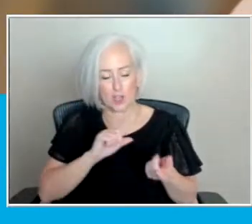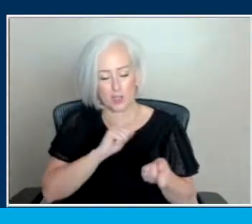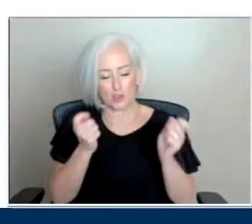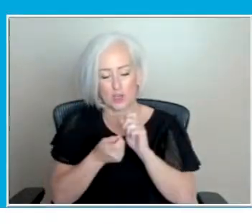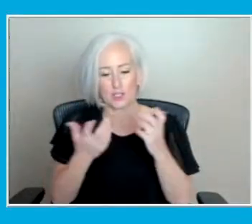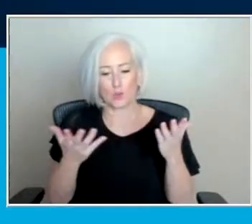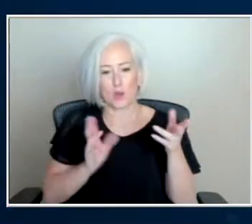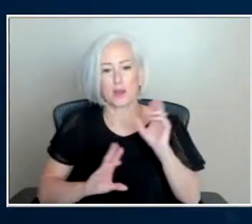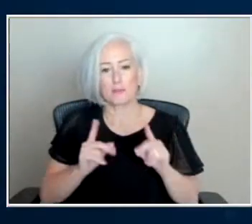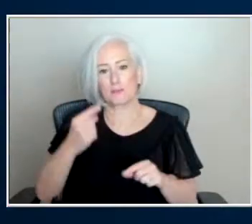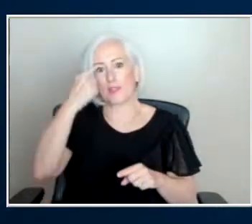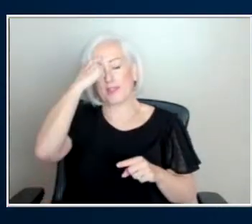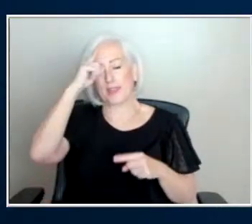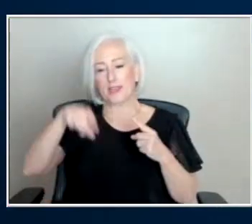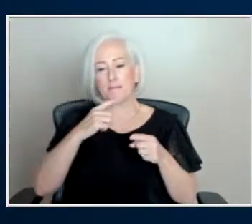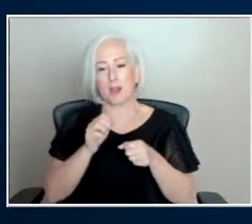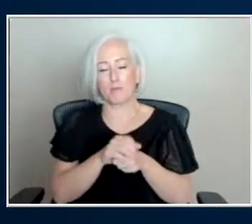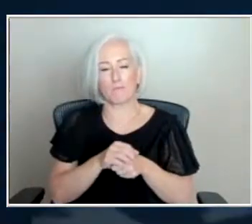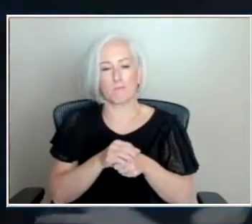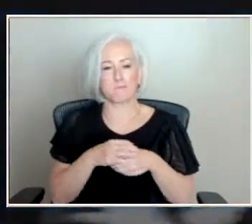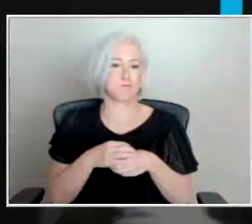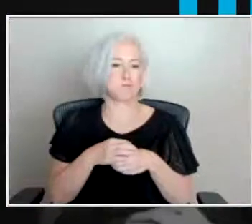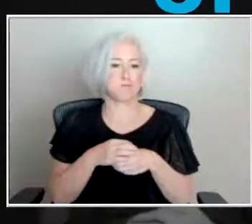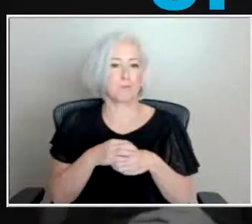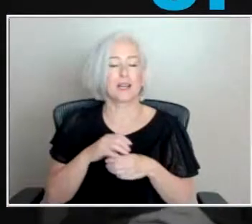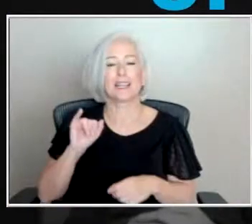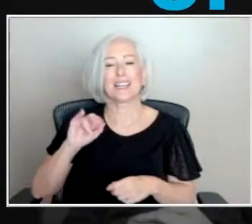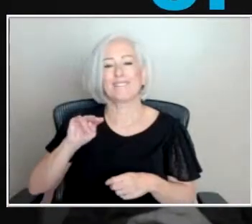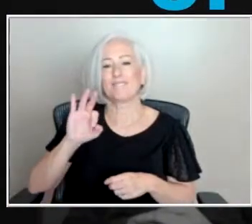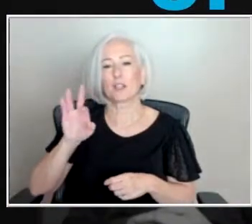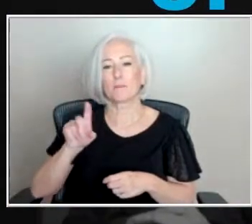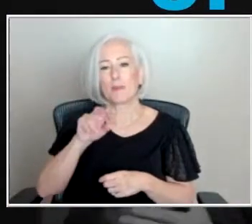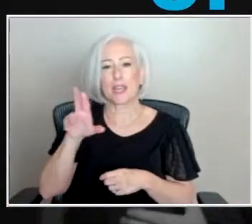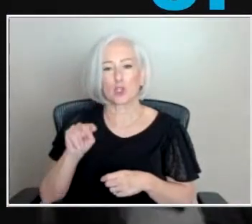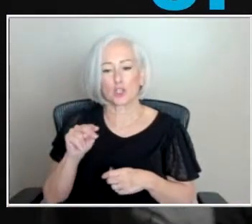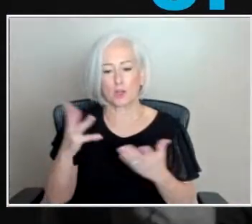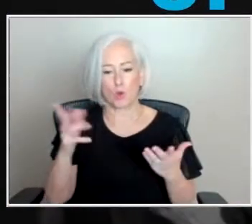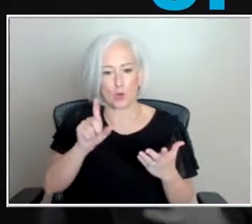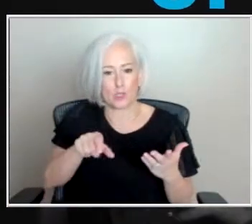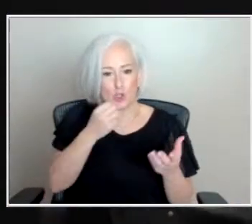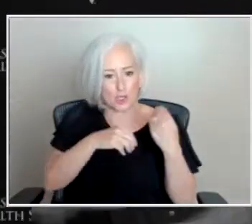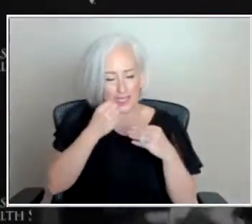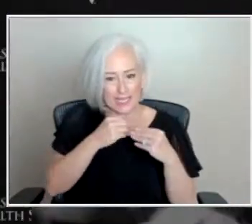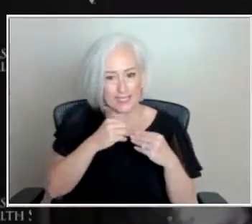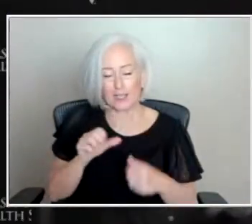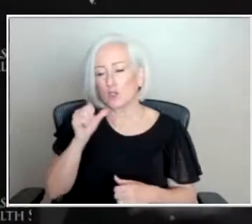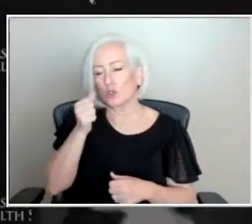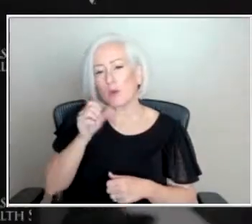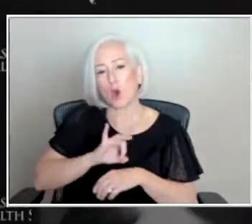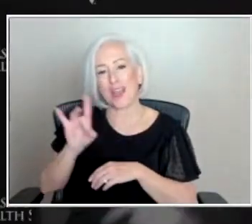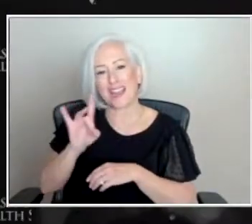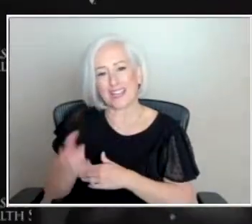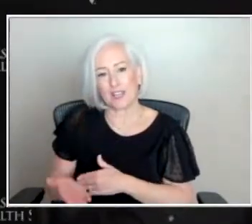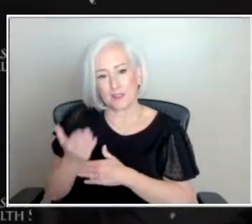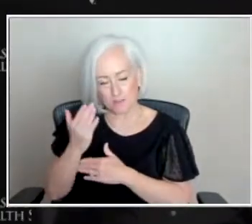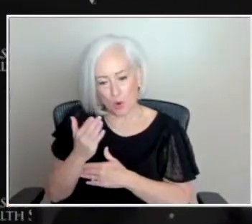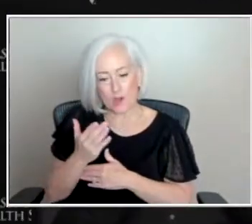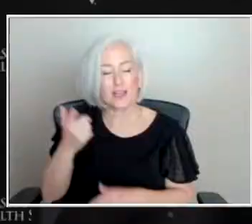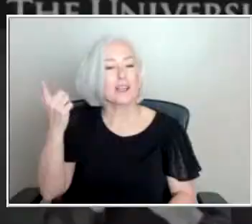should be eating. That's Wednesday at 8 a.m. Subscribe to our Morning Medical Update and Open Mics with